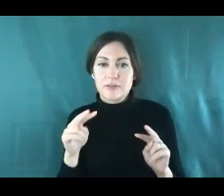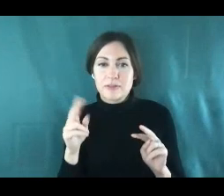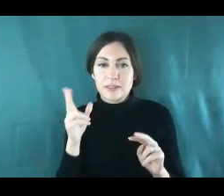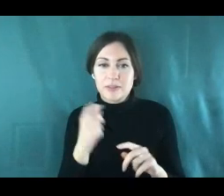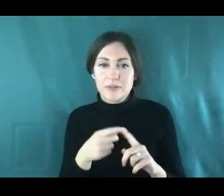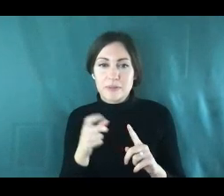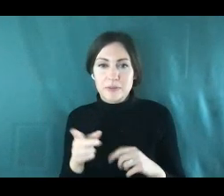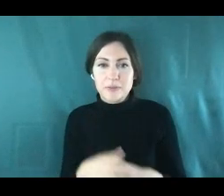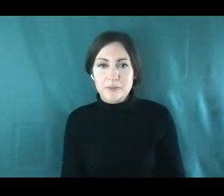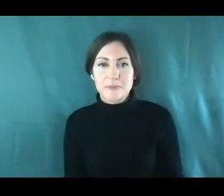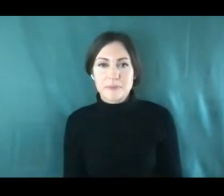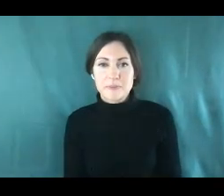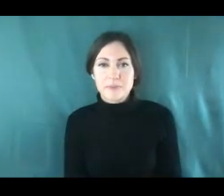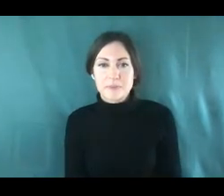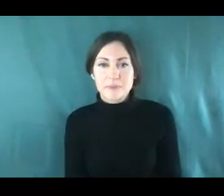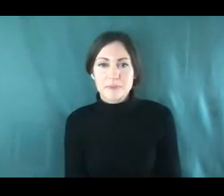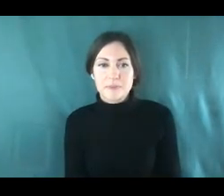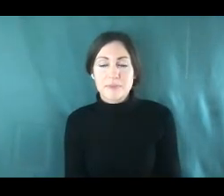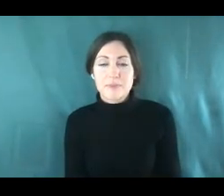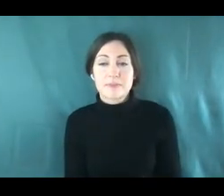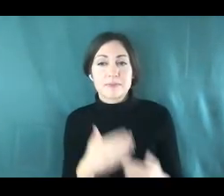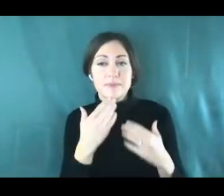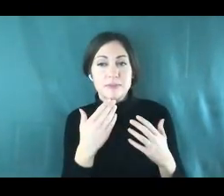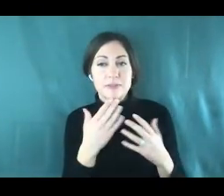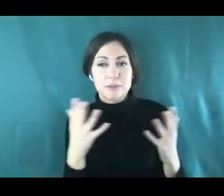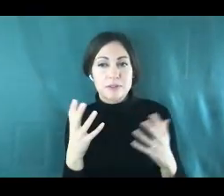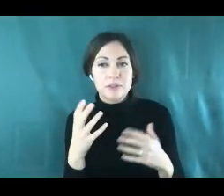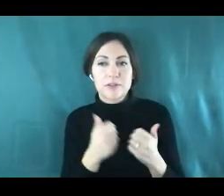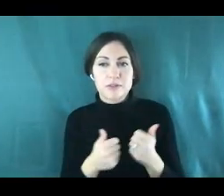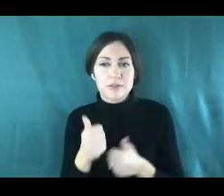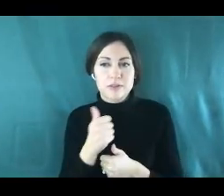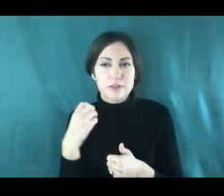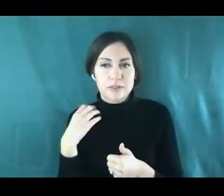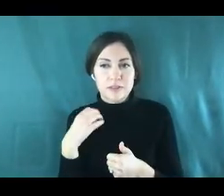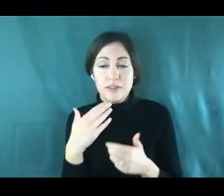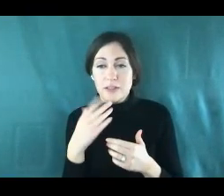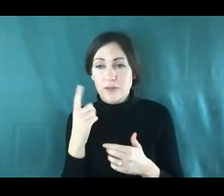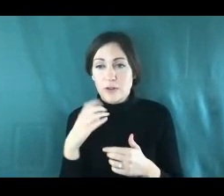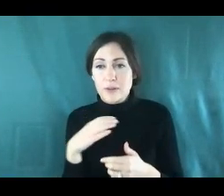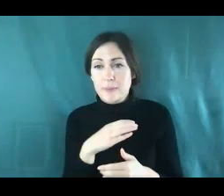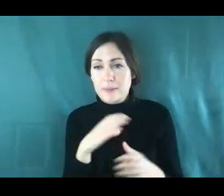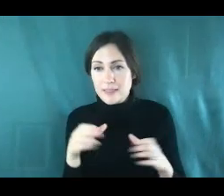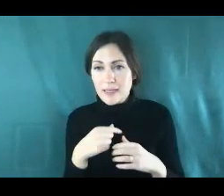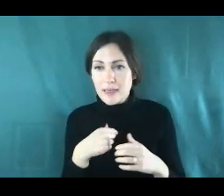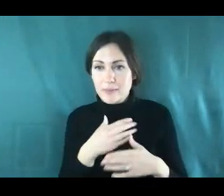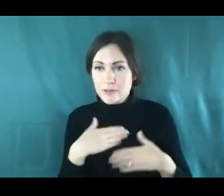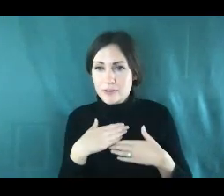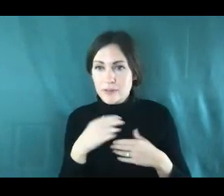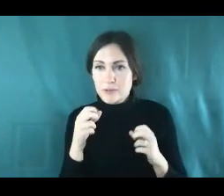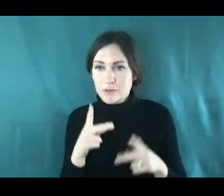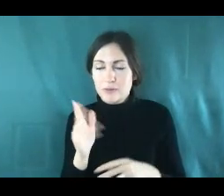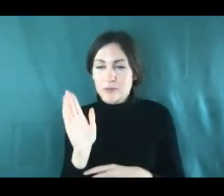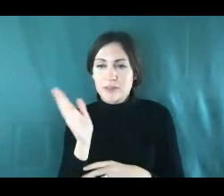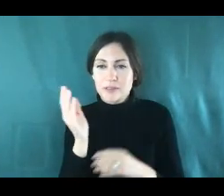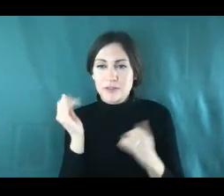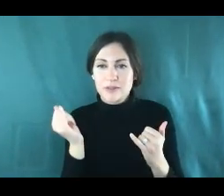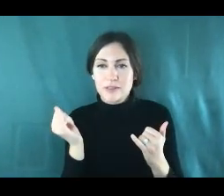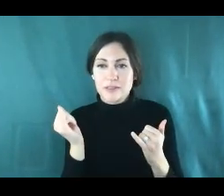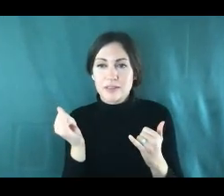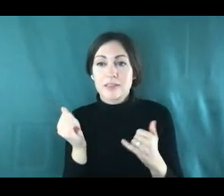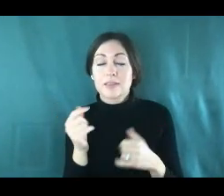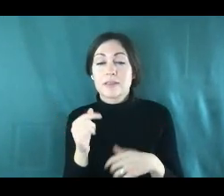you. Thank you so much, Chair, and thank you to the committee. I appreciate the opportunity to present today.